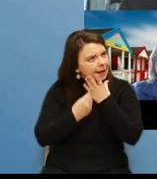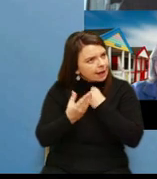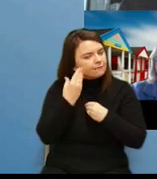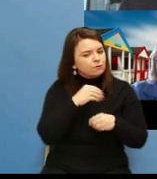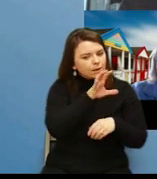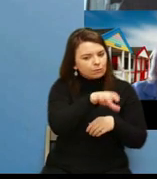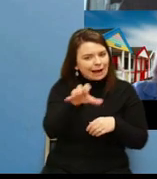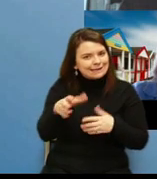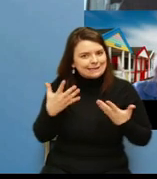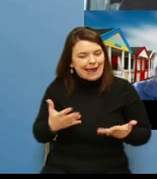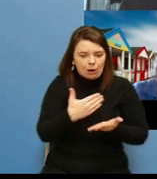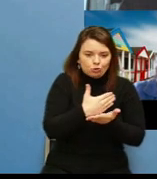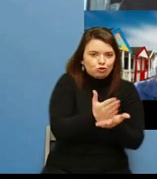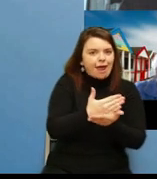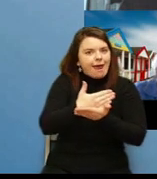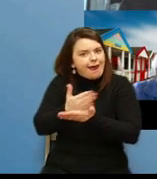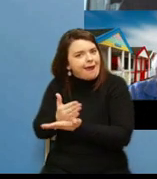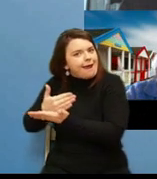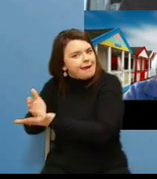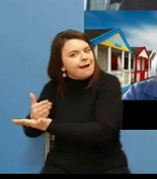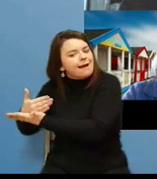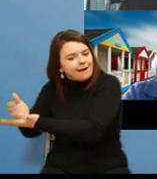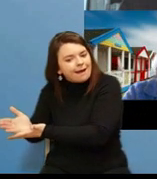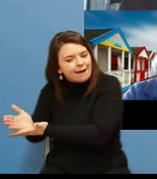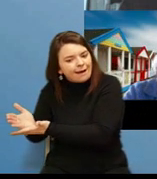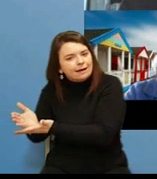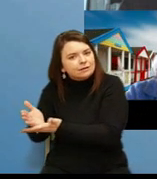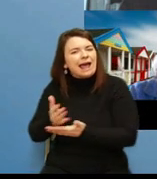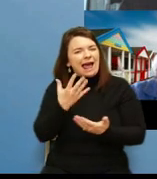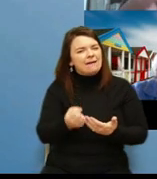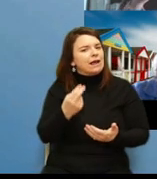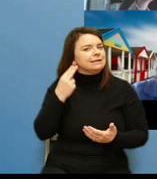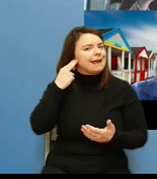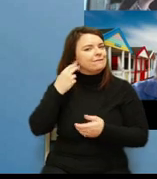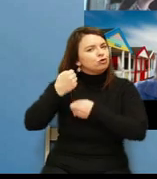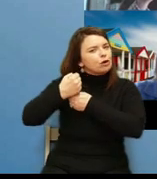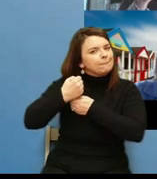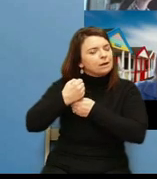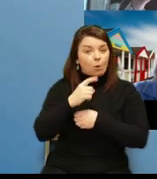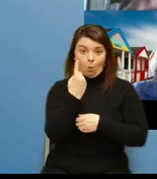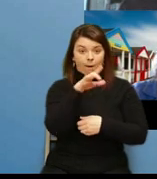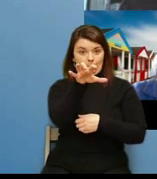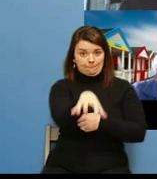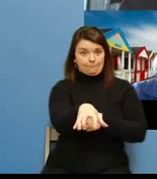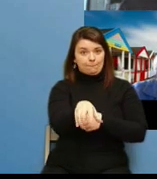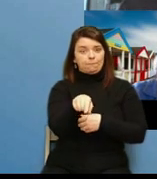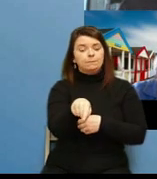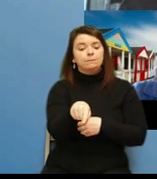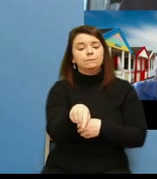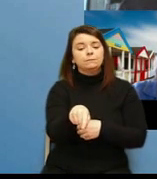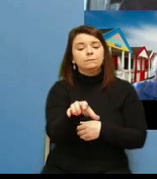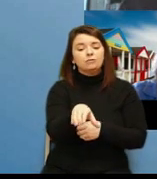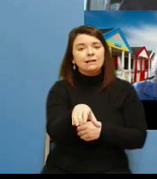And we've got lots of learning which we're starting to pick up, which practices are now sharing, such as having deaf